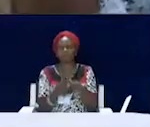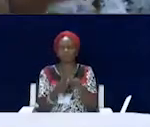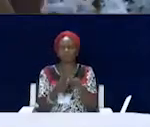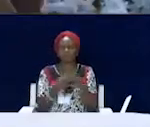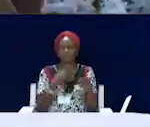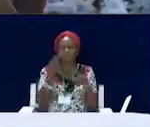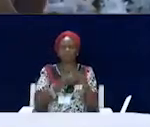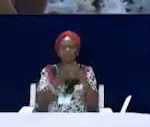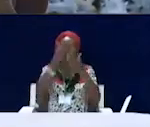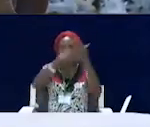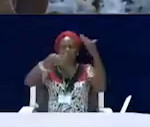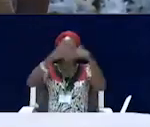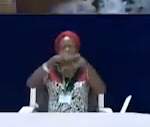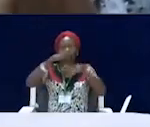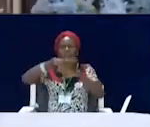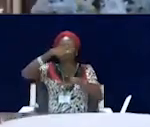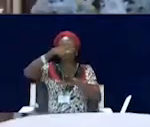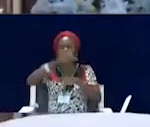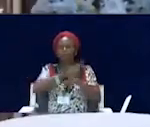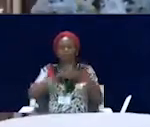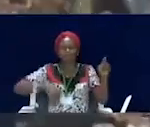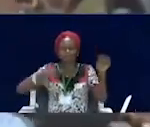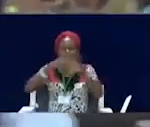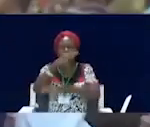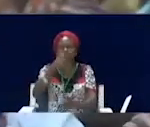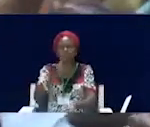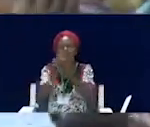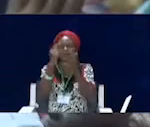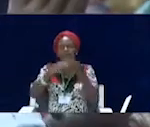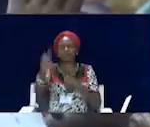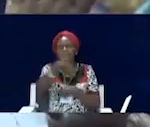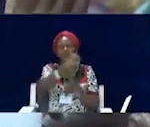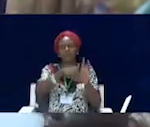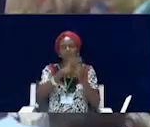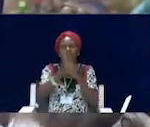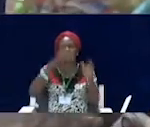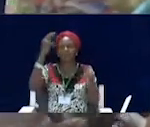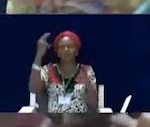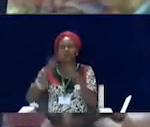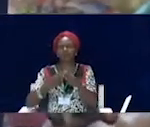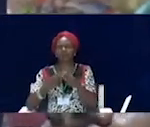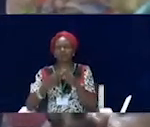And from heaven above, Lord, send help to them.